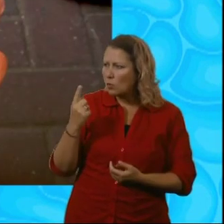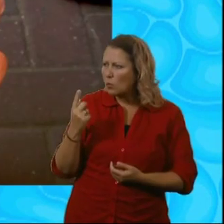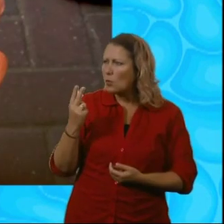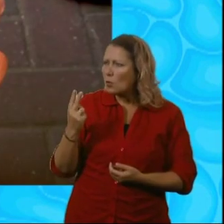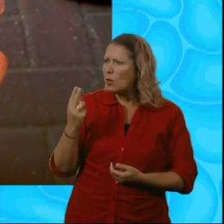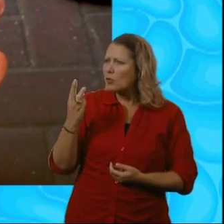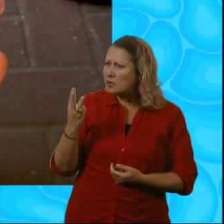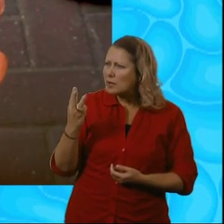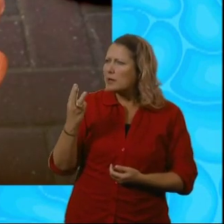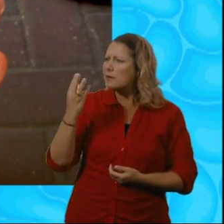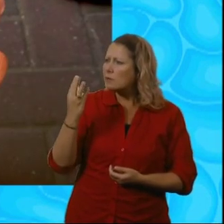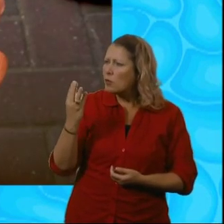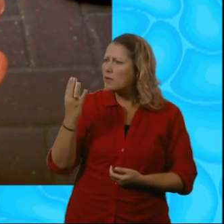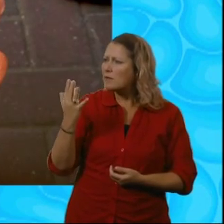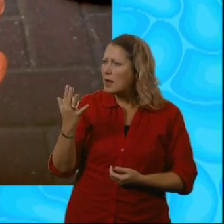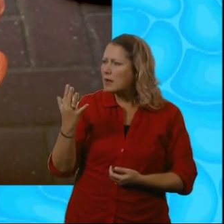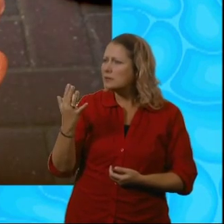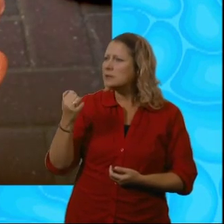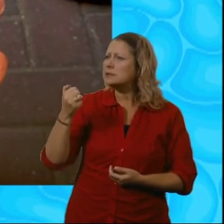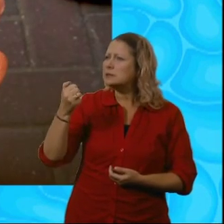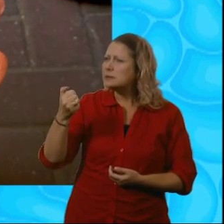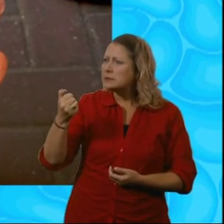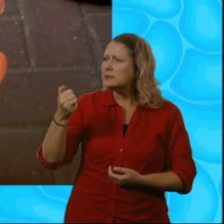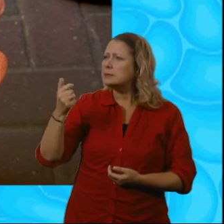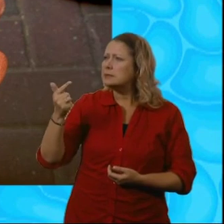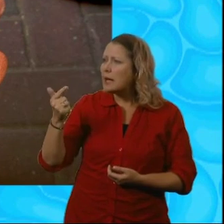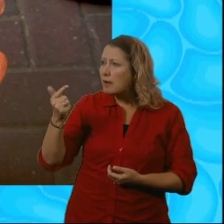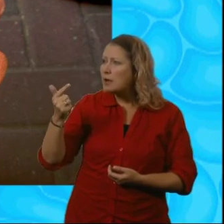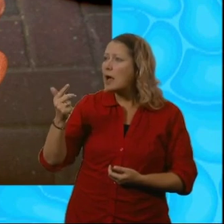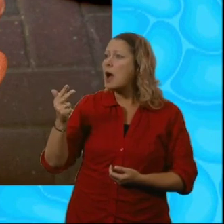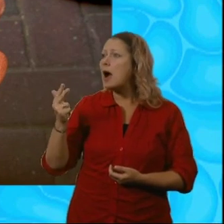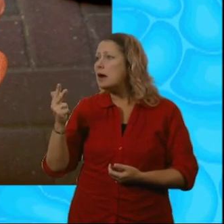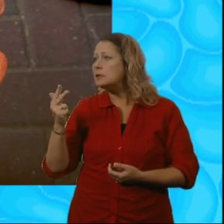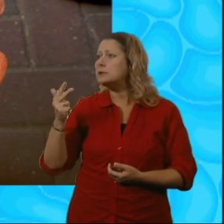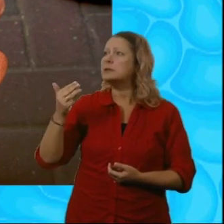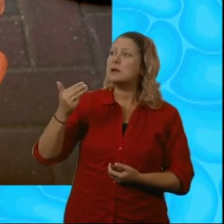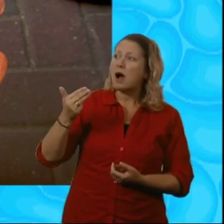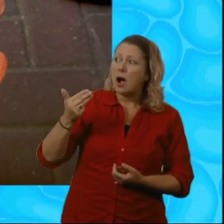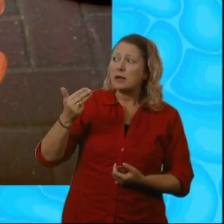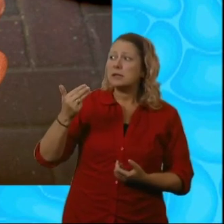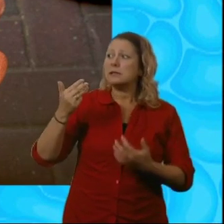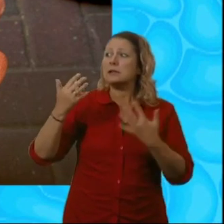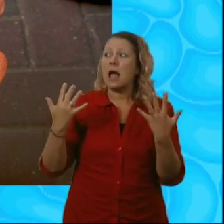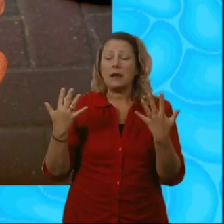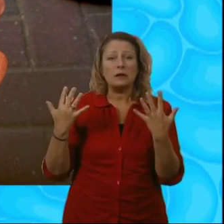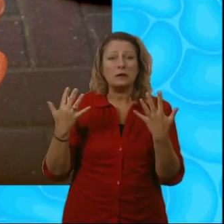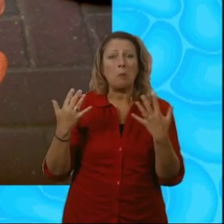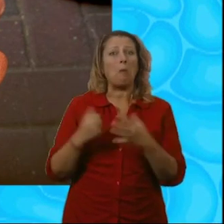two, three, four, five, six, seven, eight, nine,